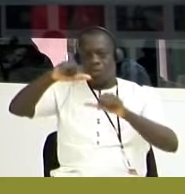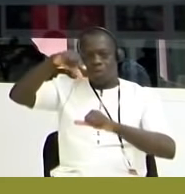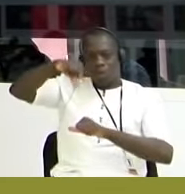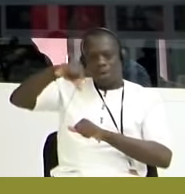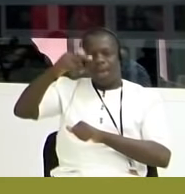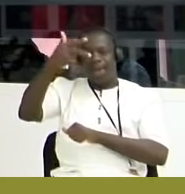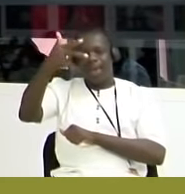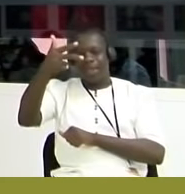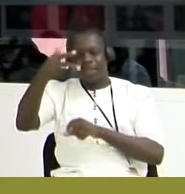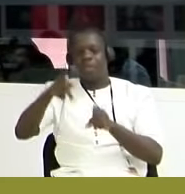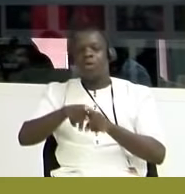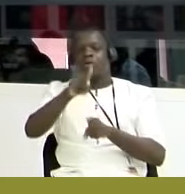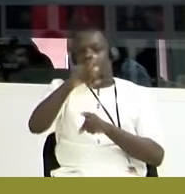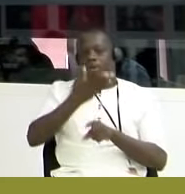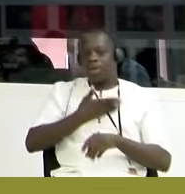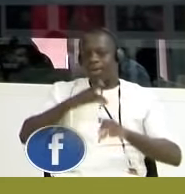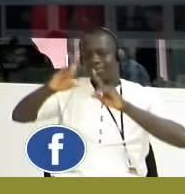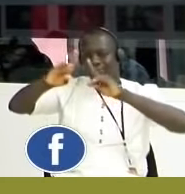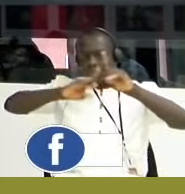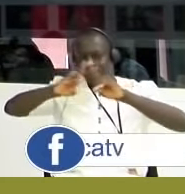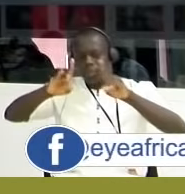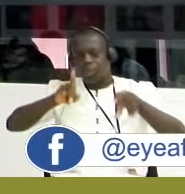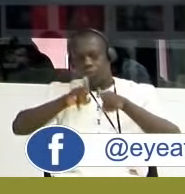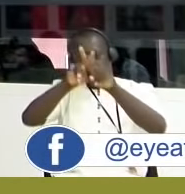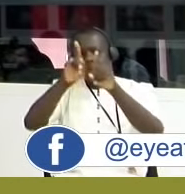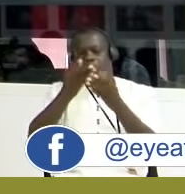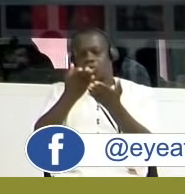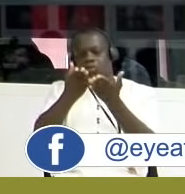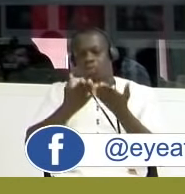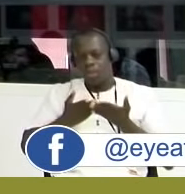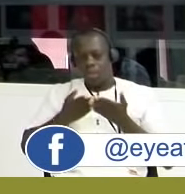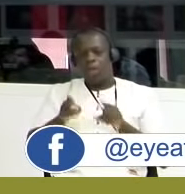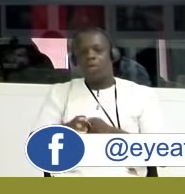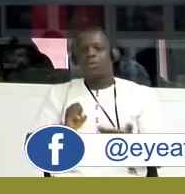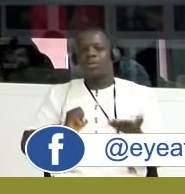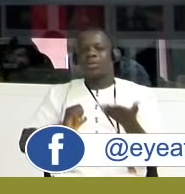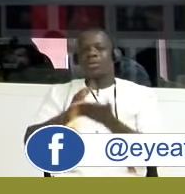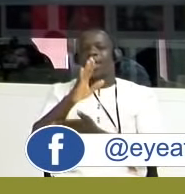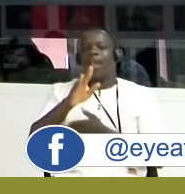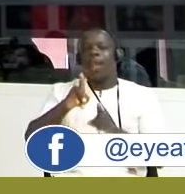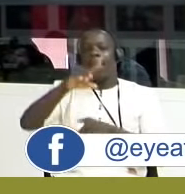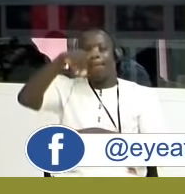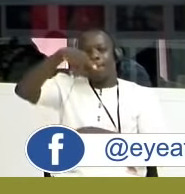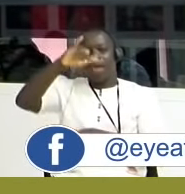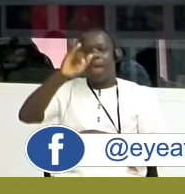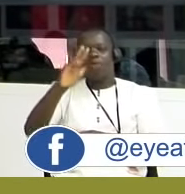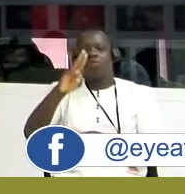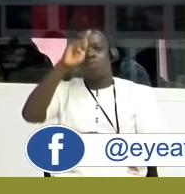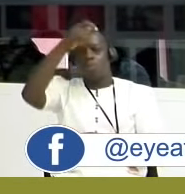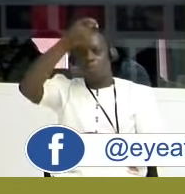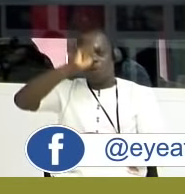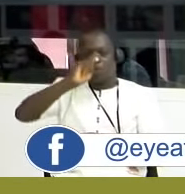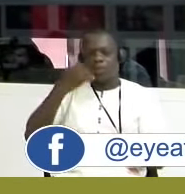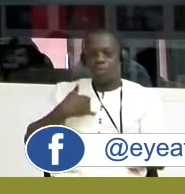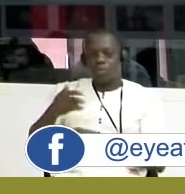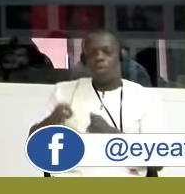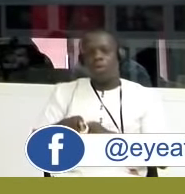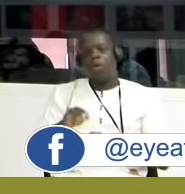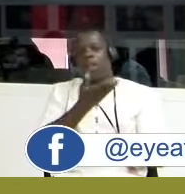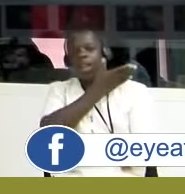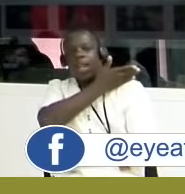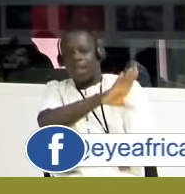Mm-hmm. You ordered the soldiers to the PIU officers to disperse. Mm-hmm. And they did. You waited